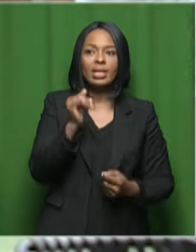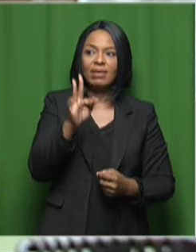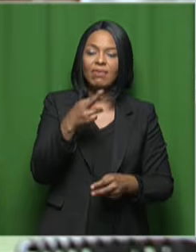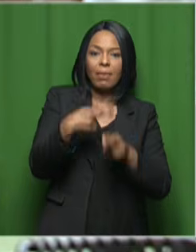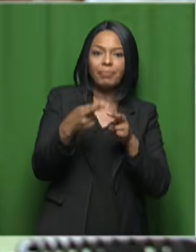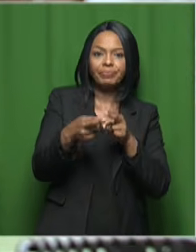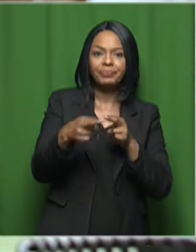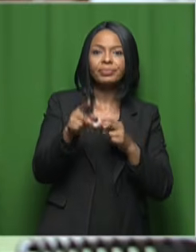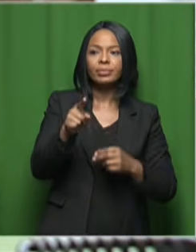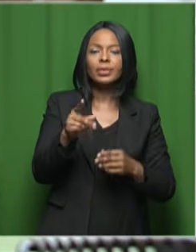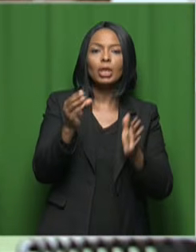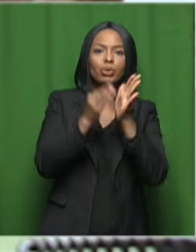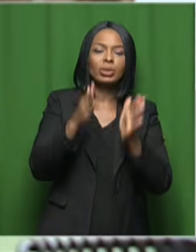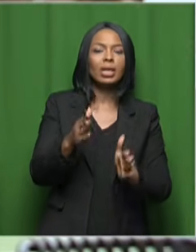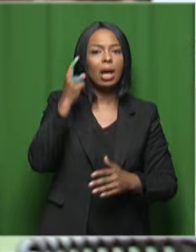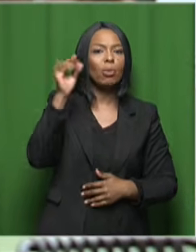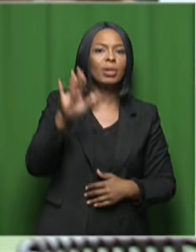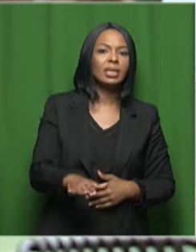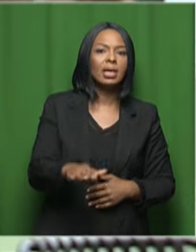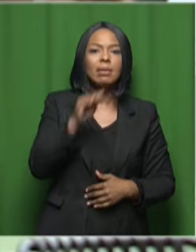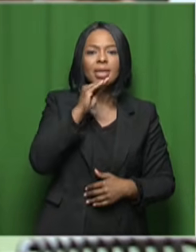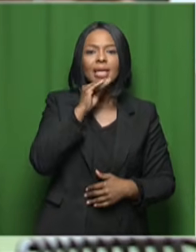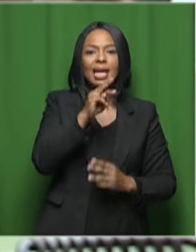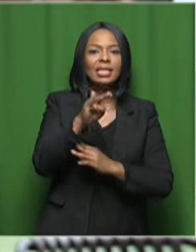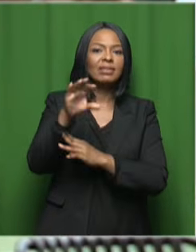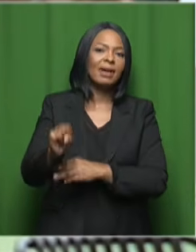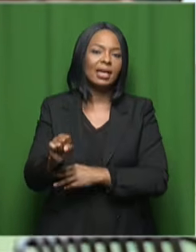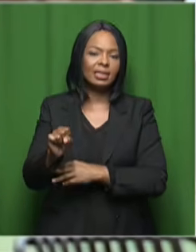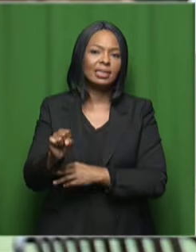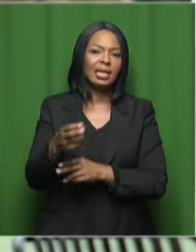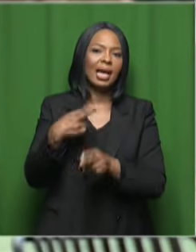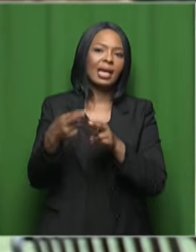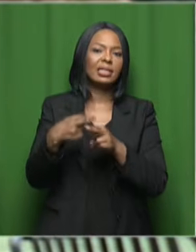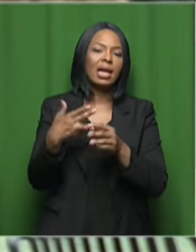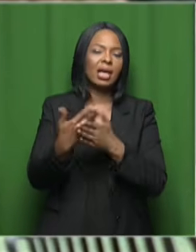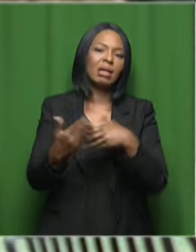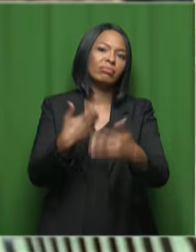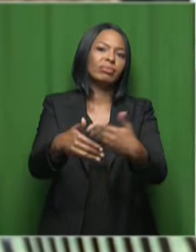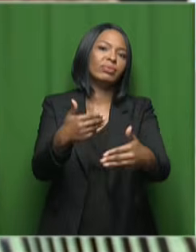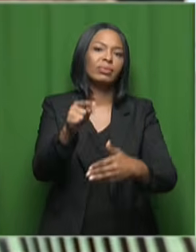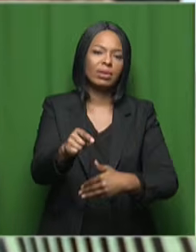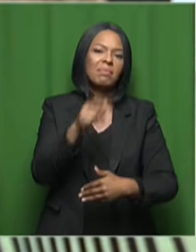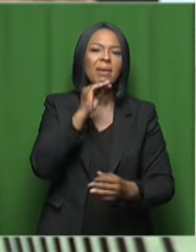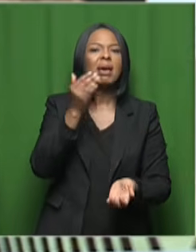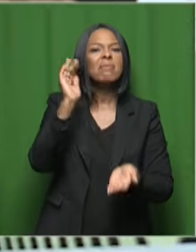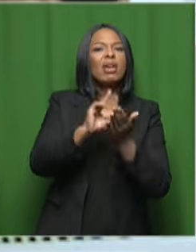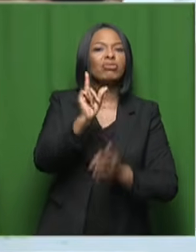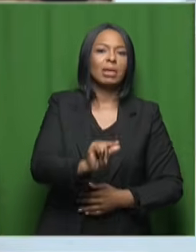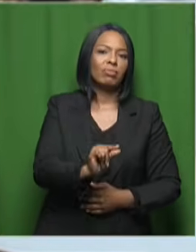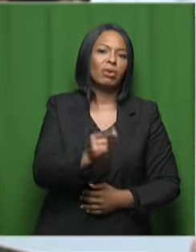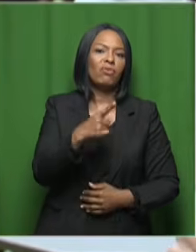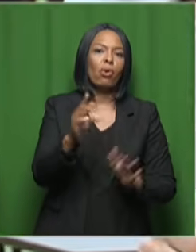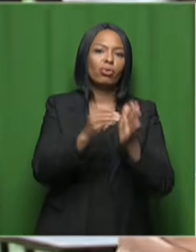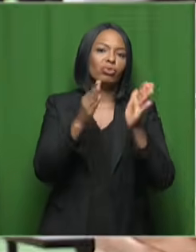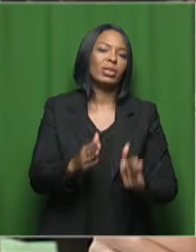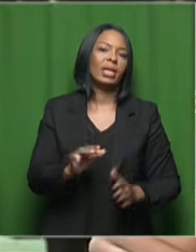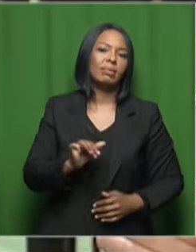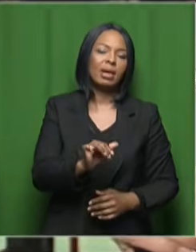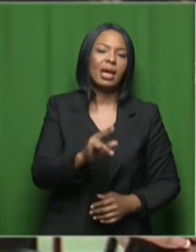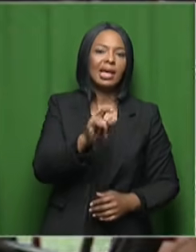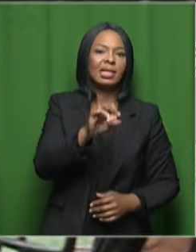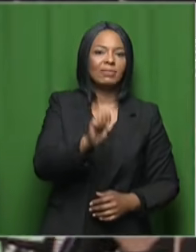infrastructure, then the NSFAS rental will go a long way. Yeah, indeed. I know that there were, I think it was the finance